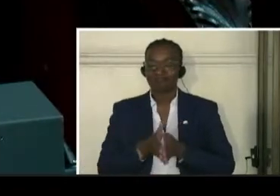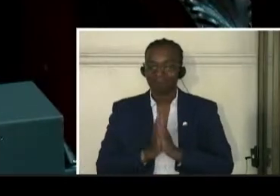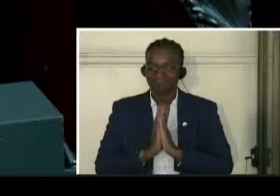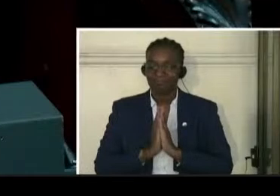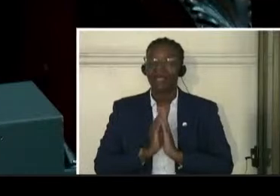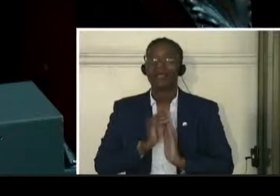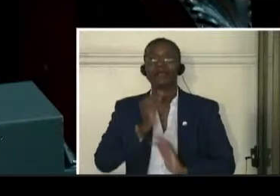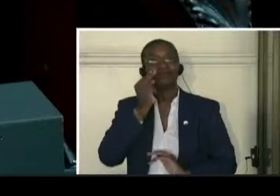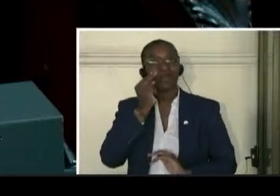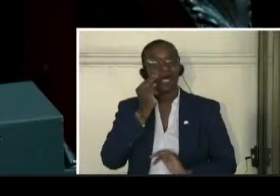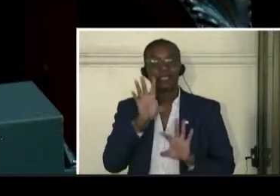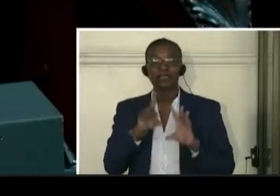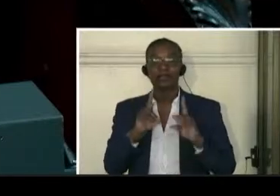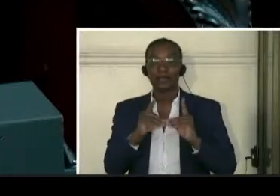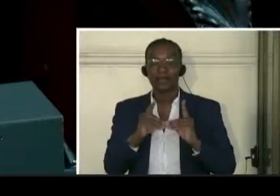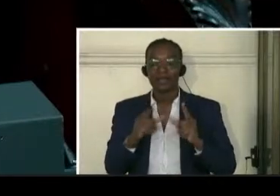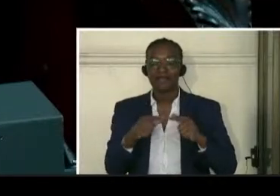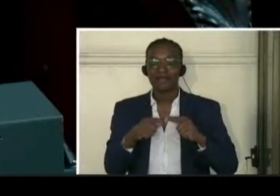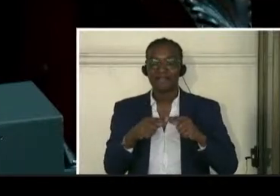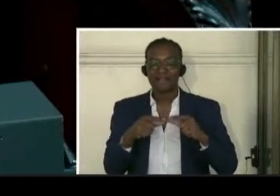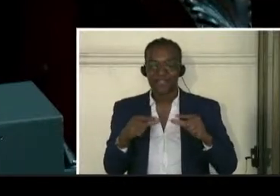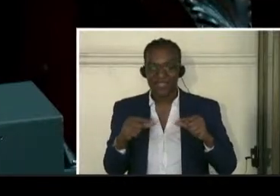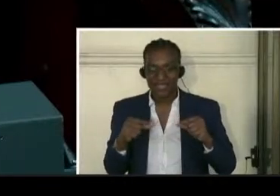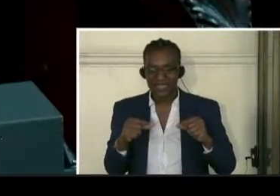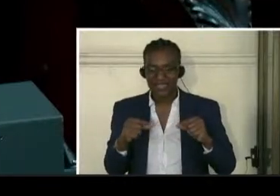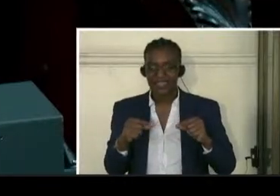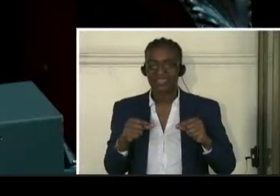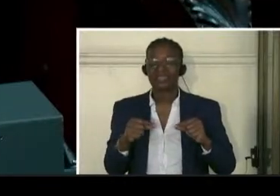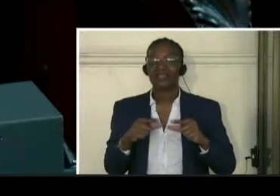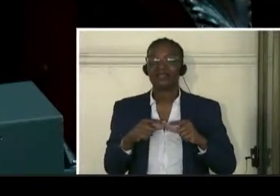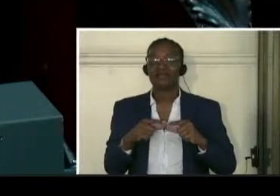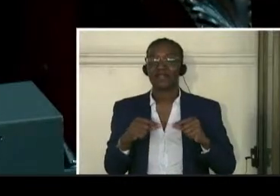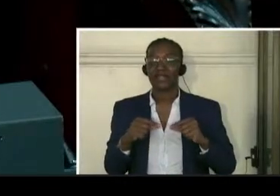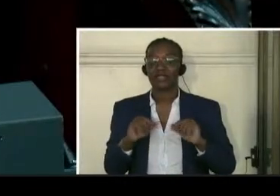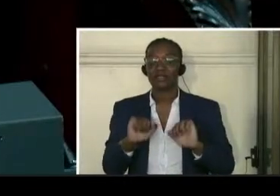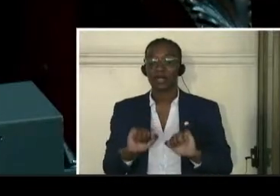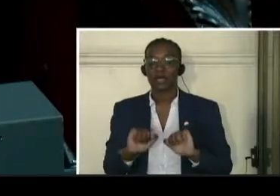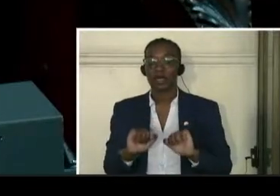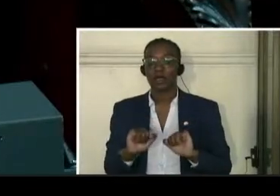really try and complete its organogram.